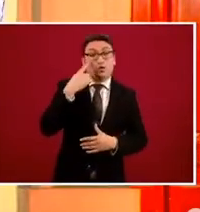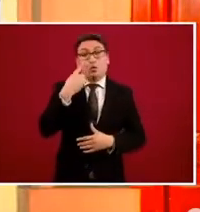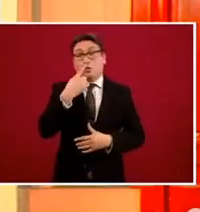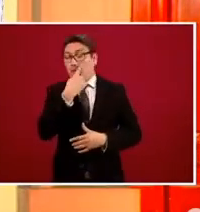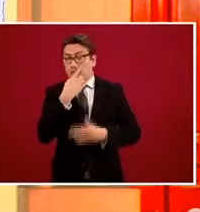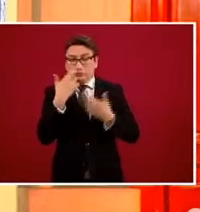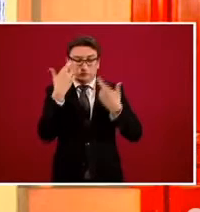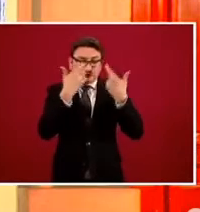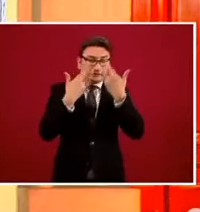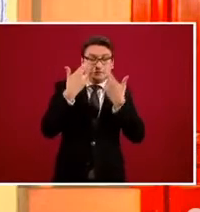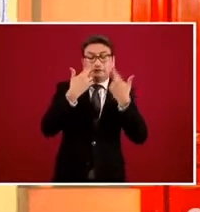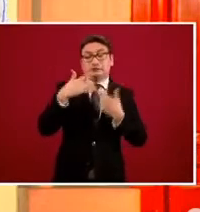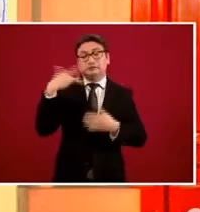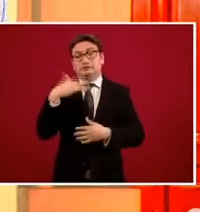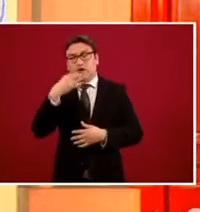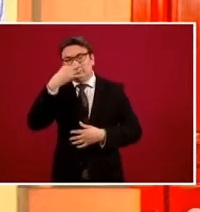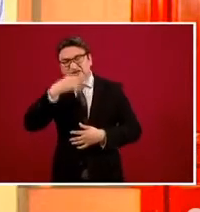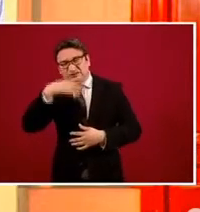fever,